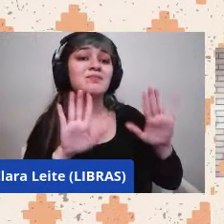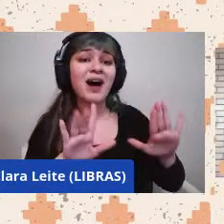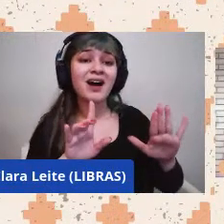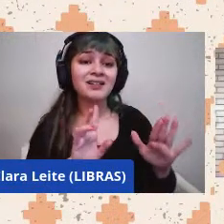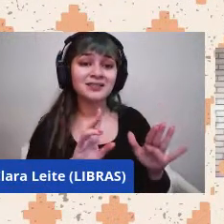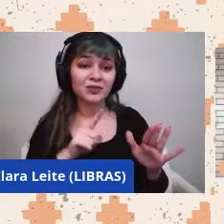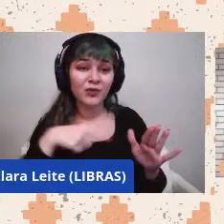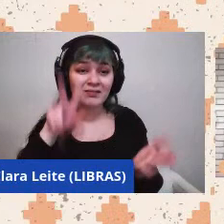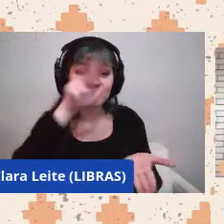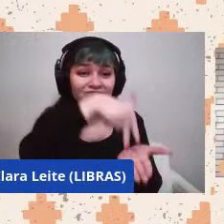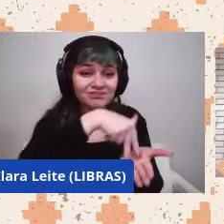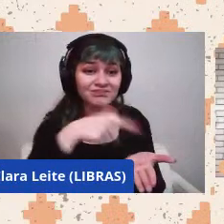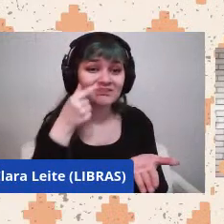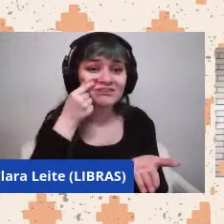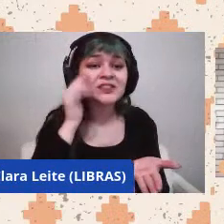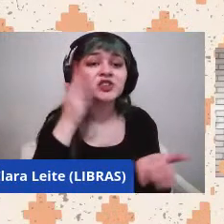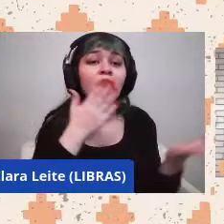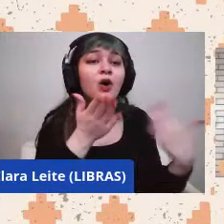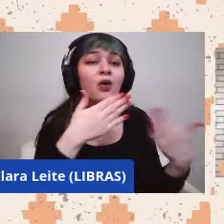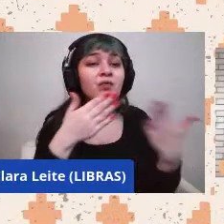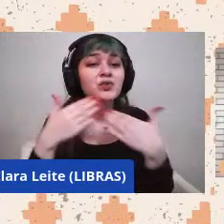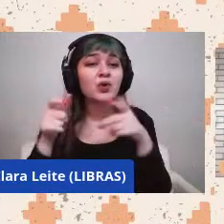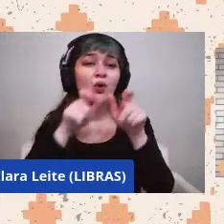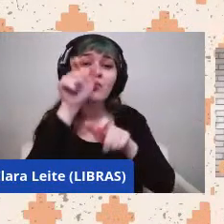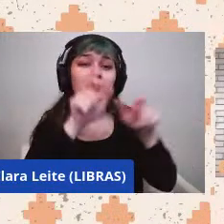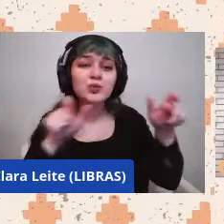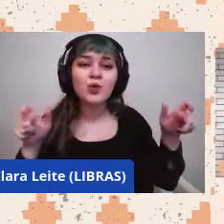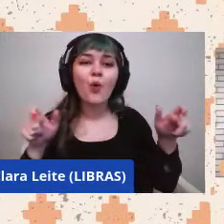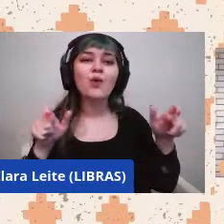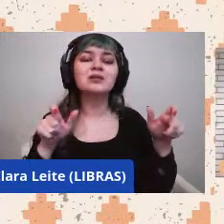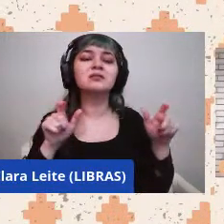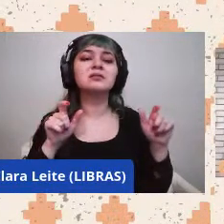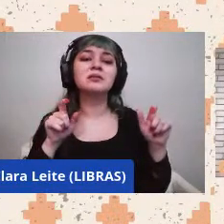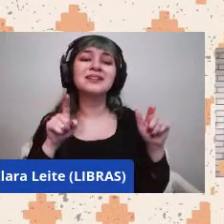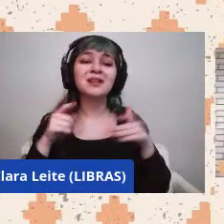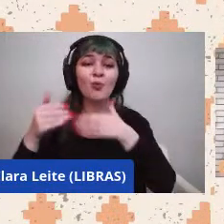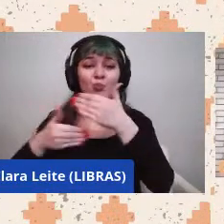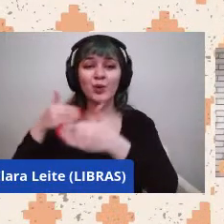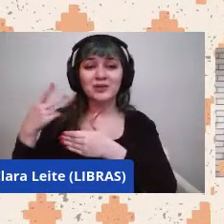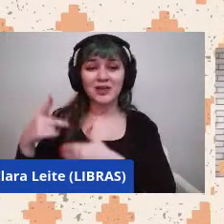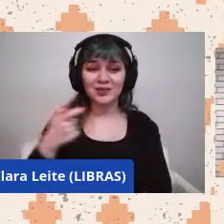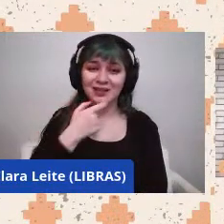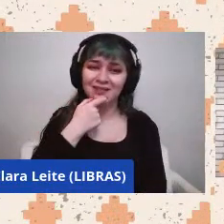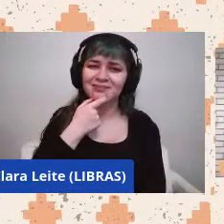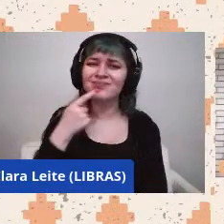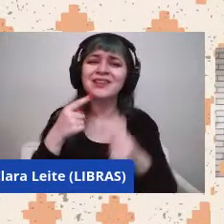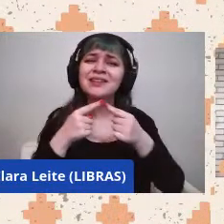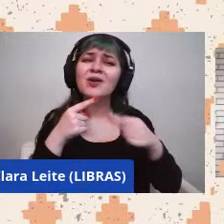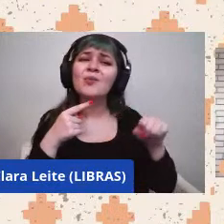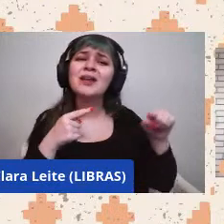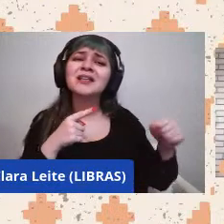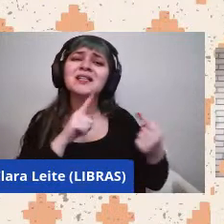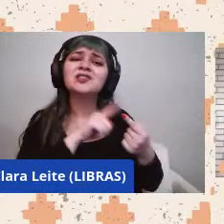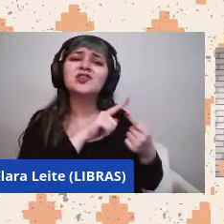talked to a lot of people already. I think still the process that we have in England doesn't fit that kind of model of research very